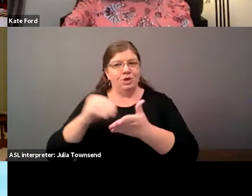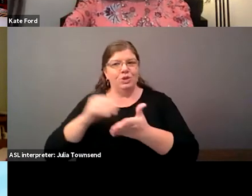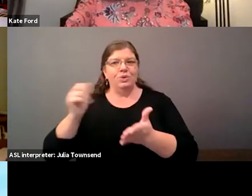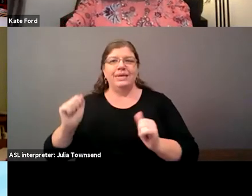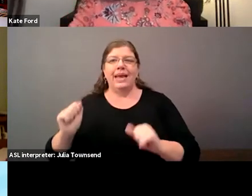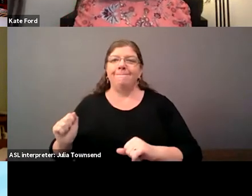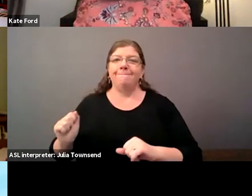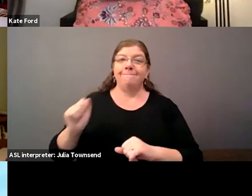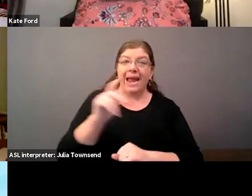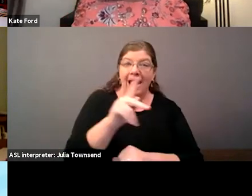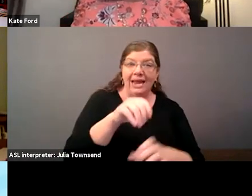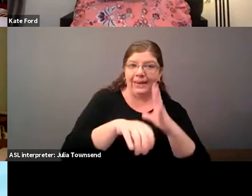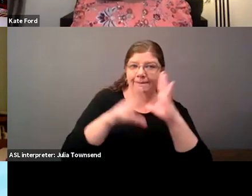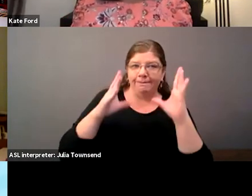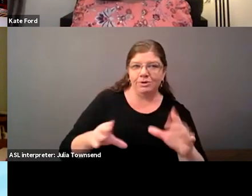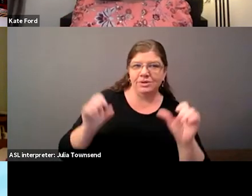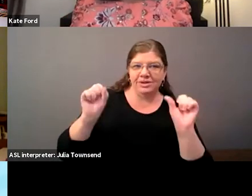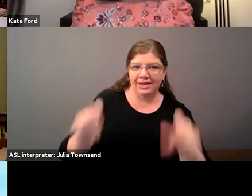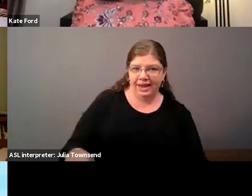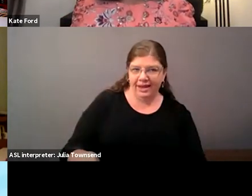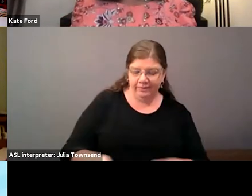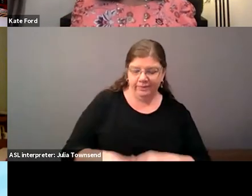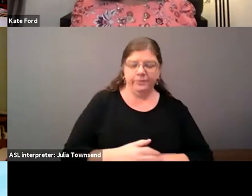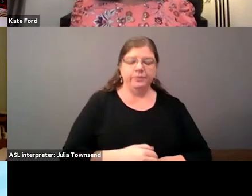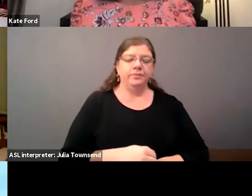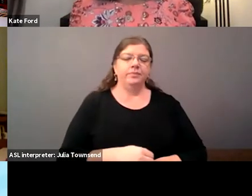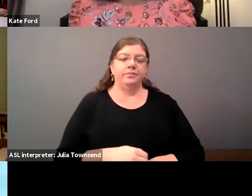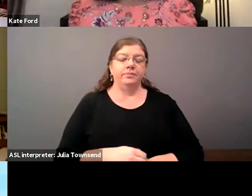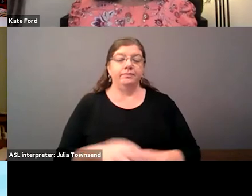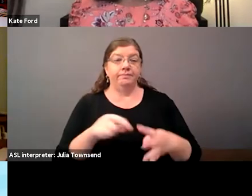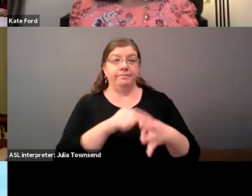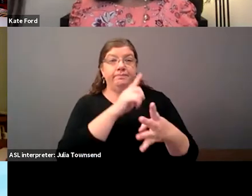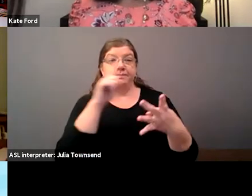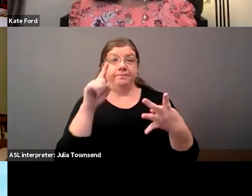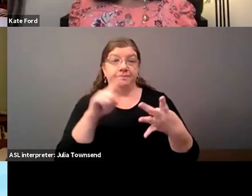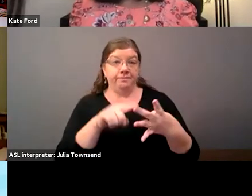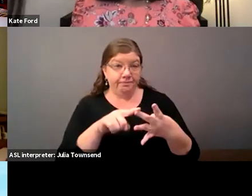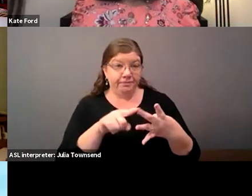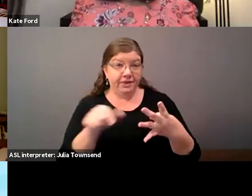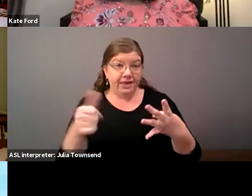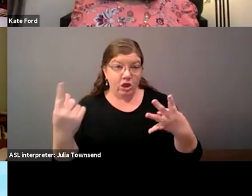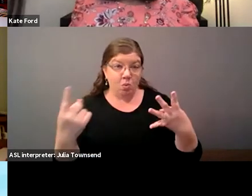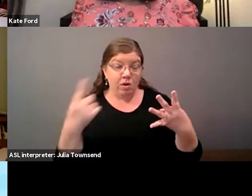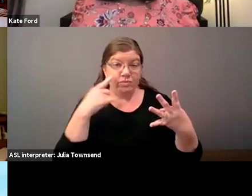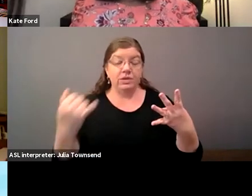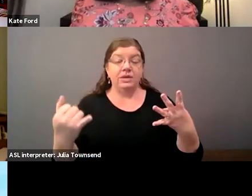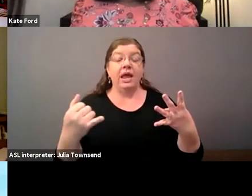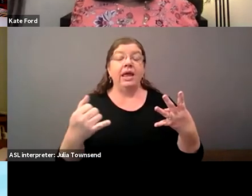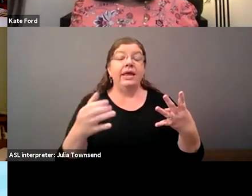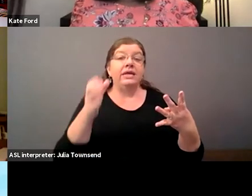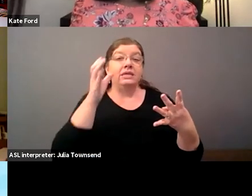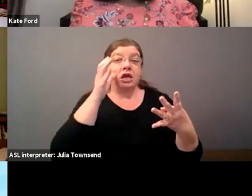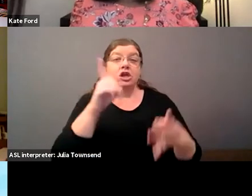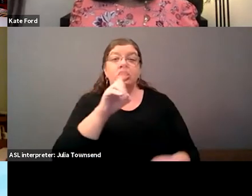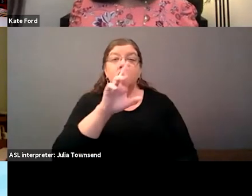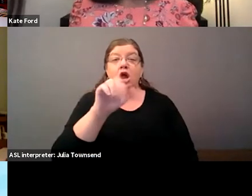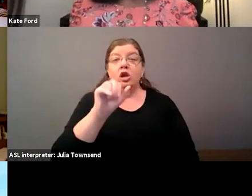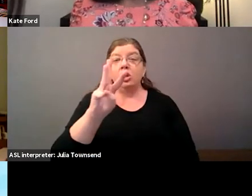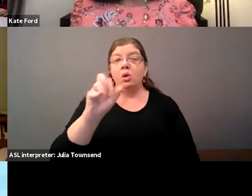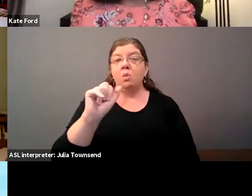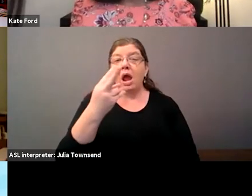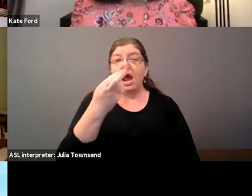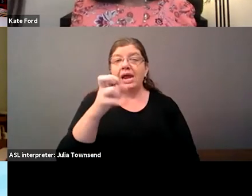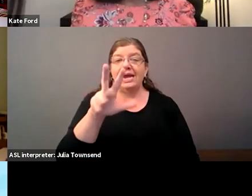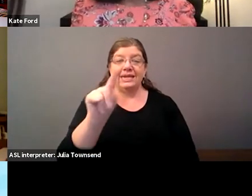can be in person the other highlight for me today is listening to dr wagoneck